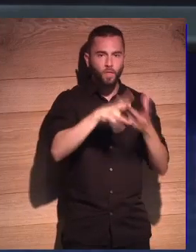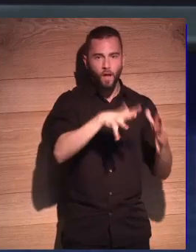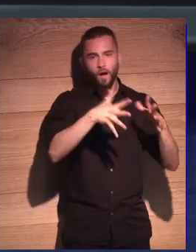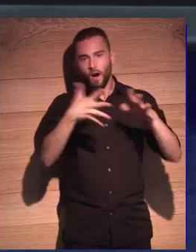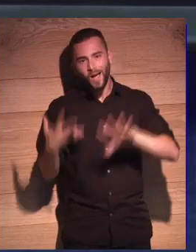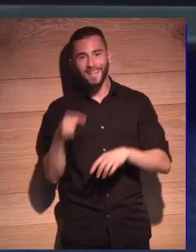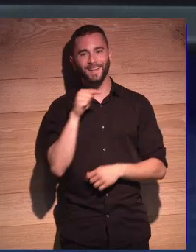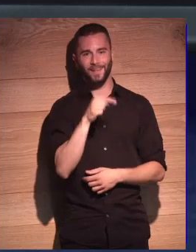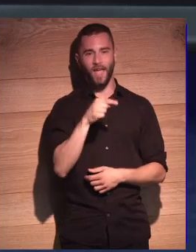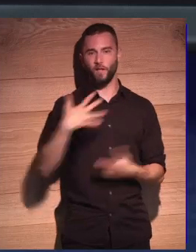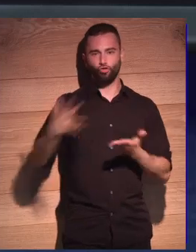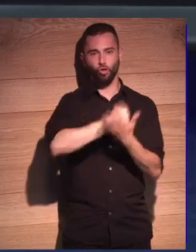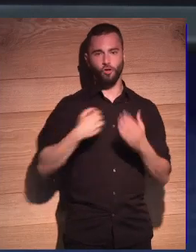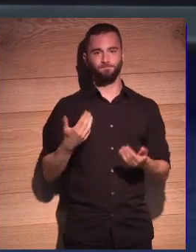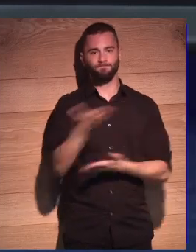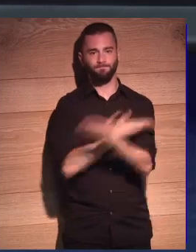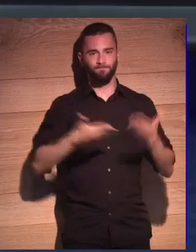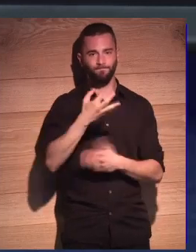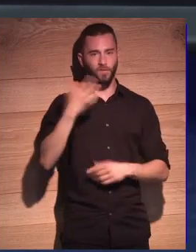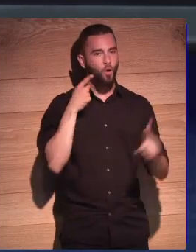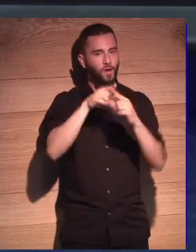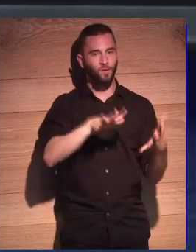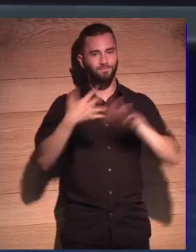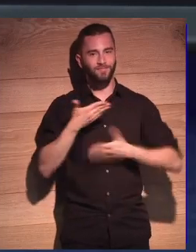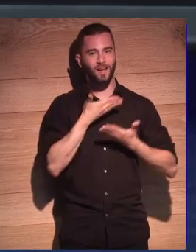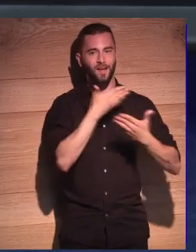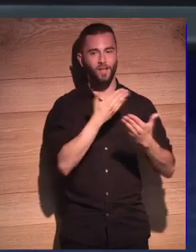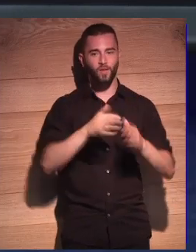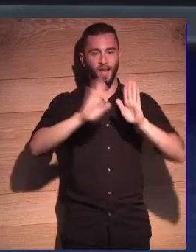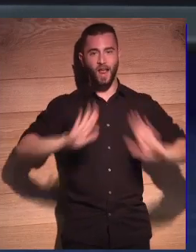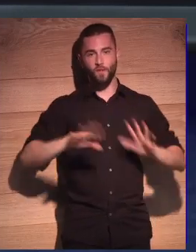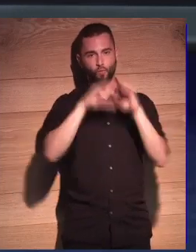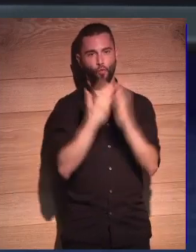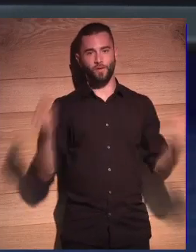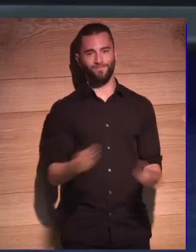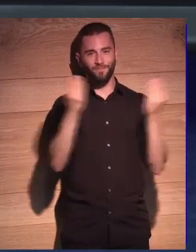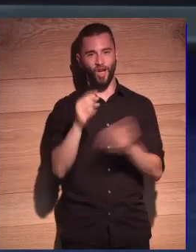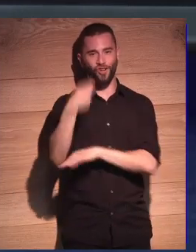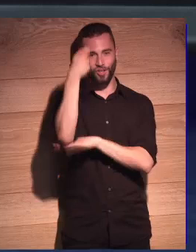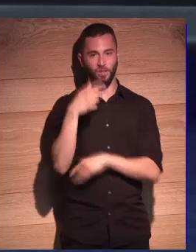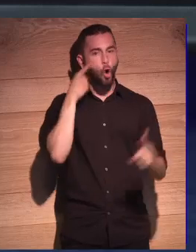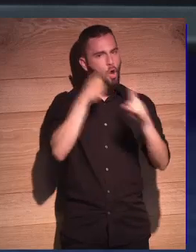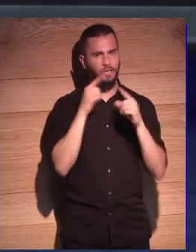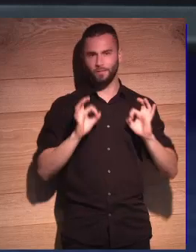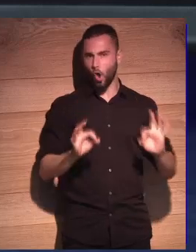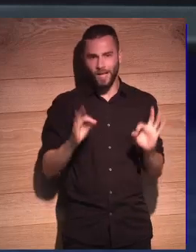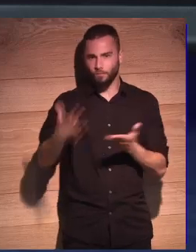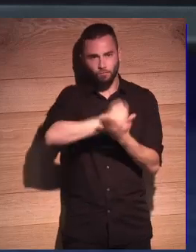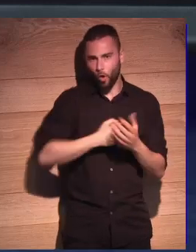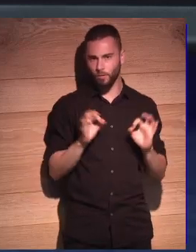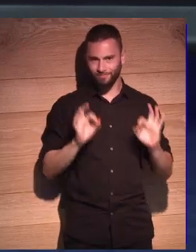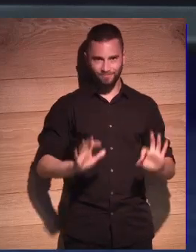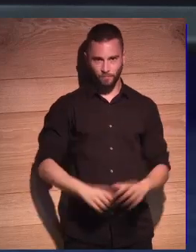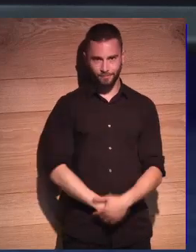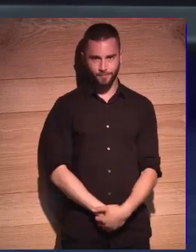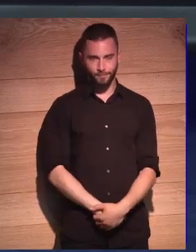social transformation, and here we need to contribute in order to help with this change, in order to have a better world. I think that this is the